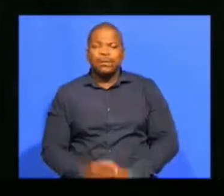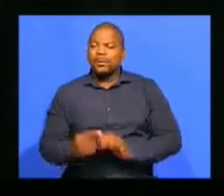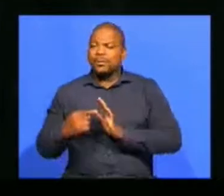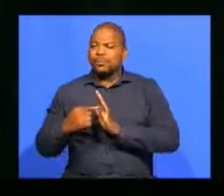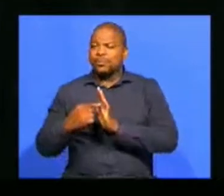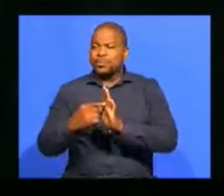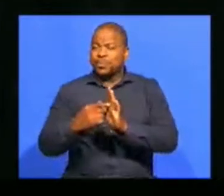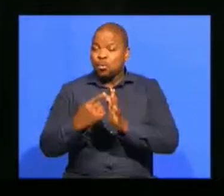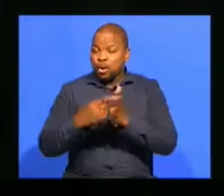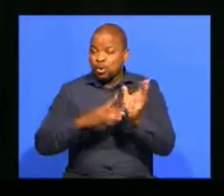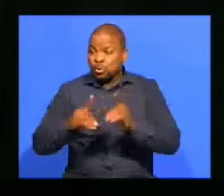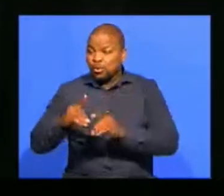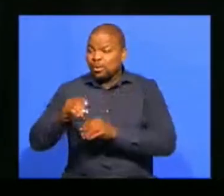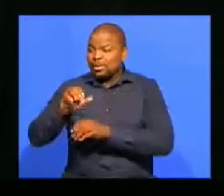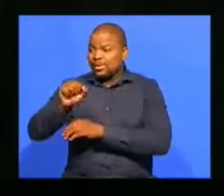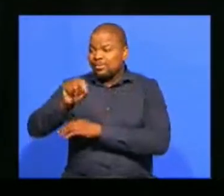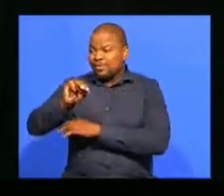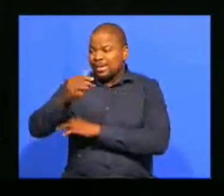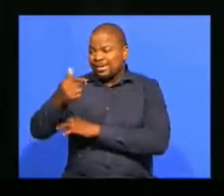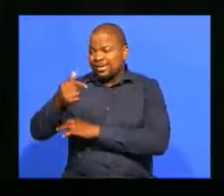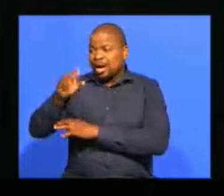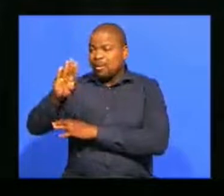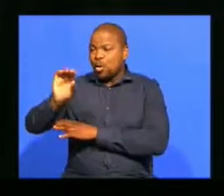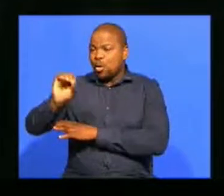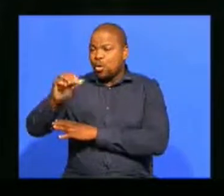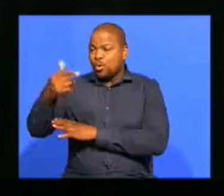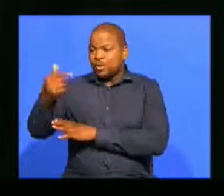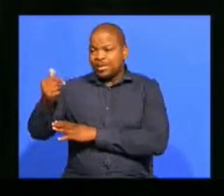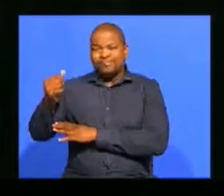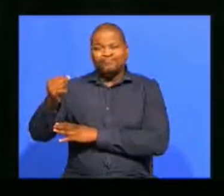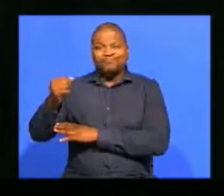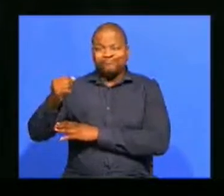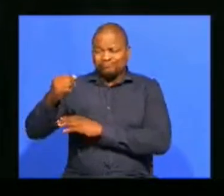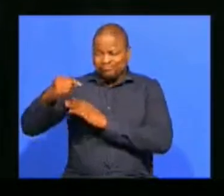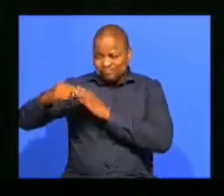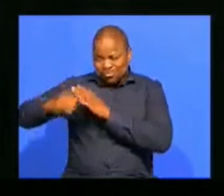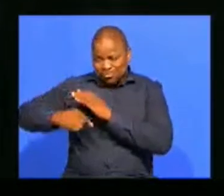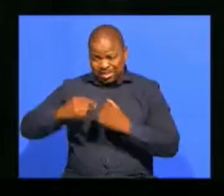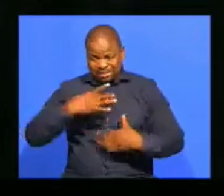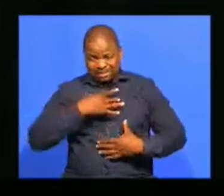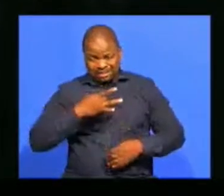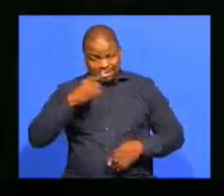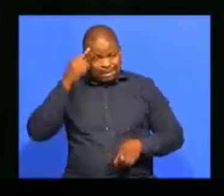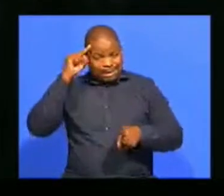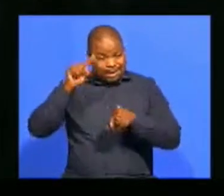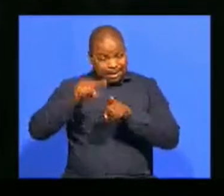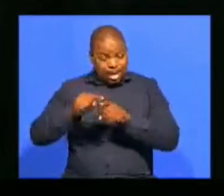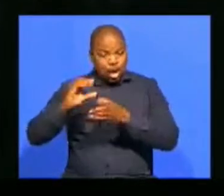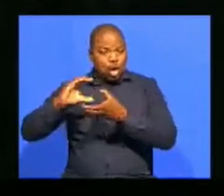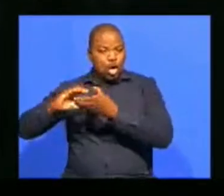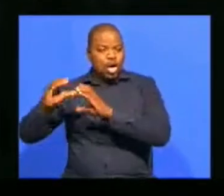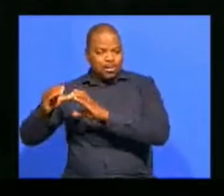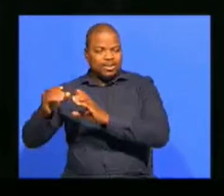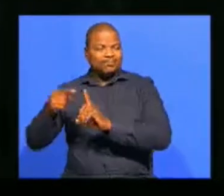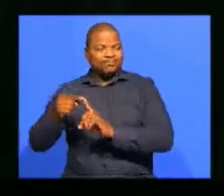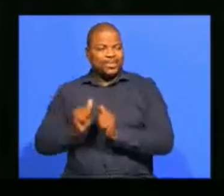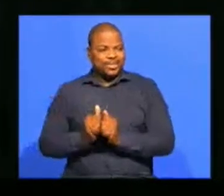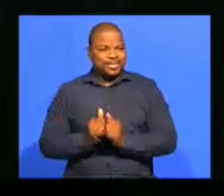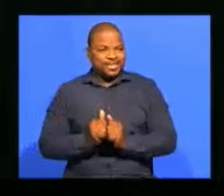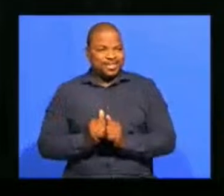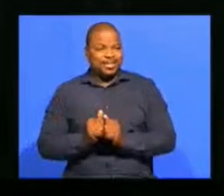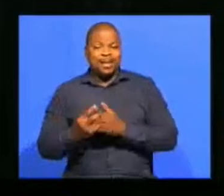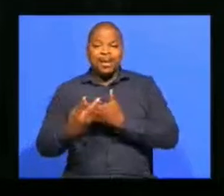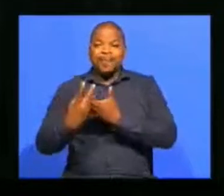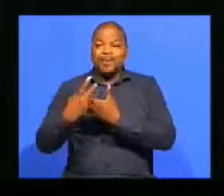exposed to what we do with smart bots, which they are deeply interested in, and we've agreed to collaborate. They